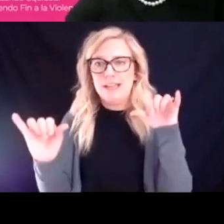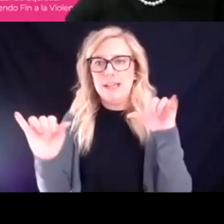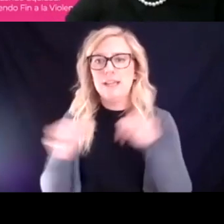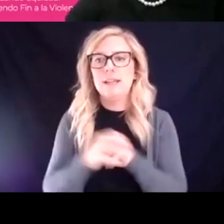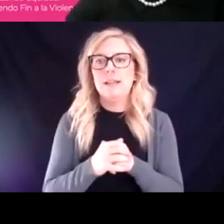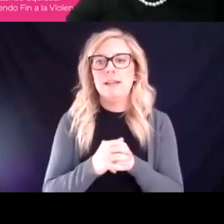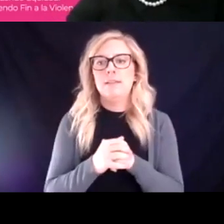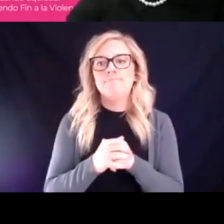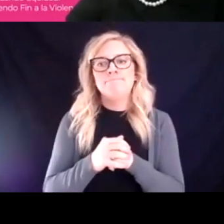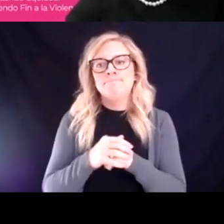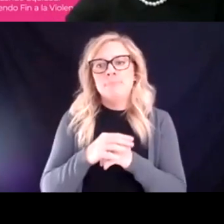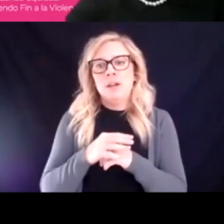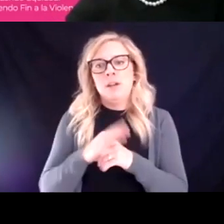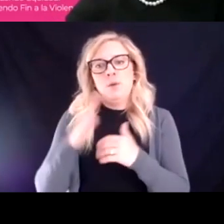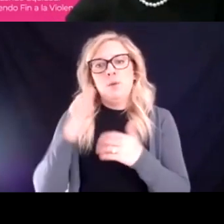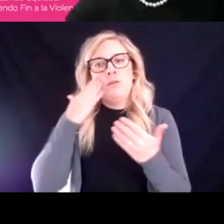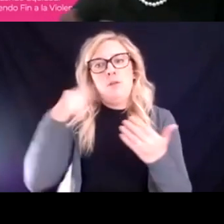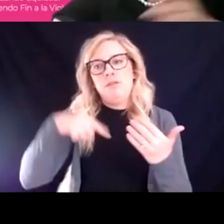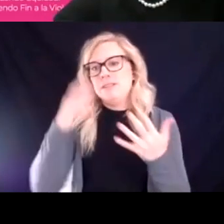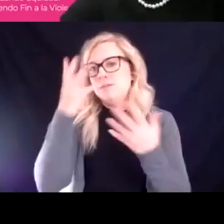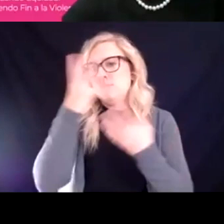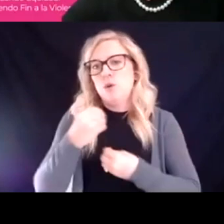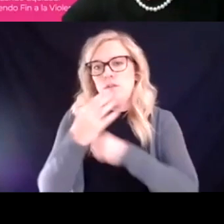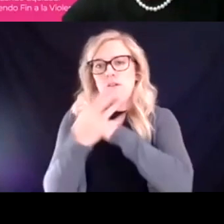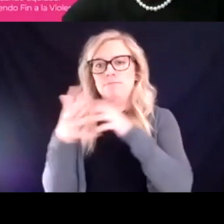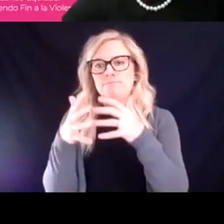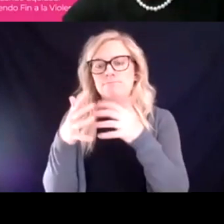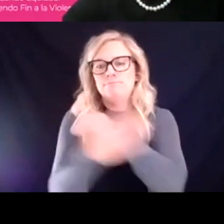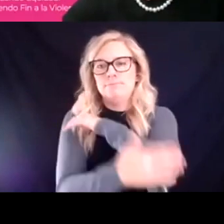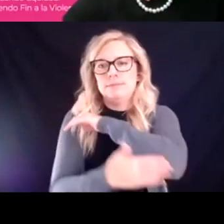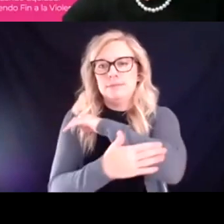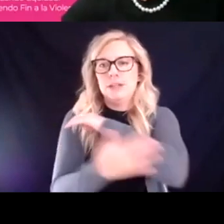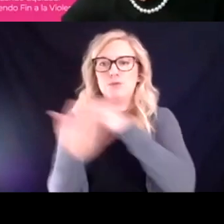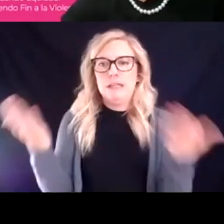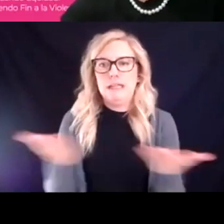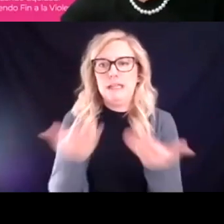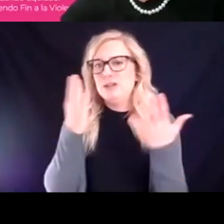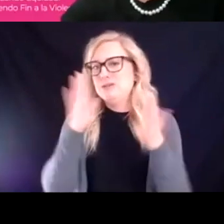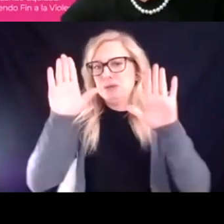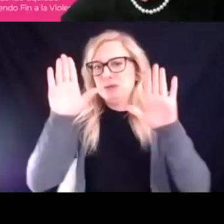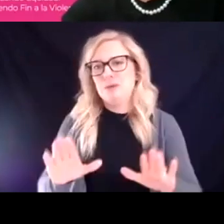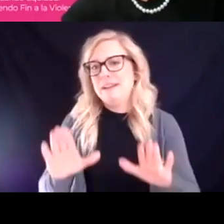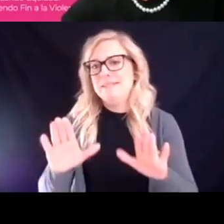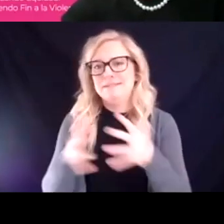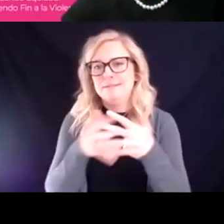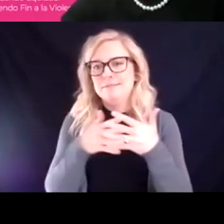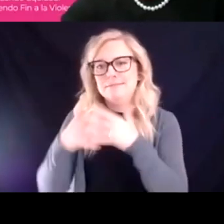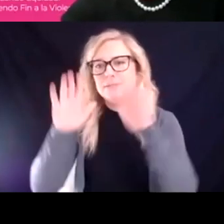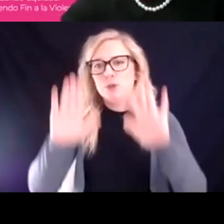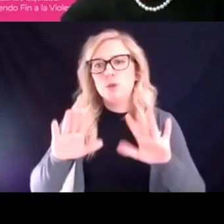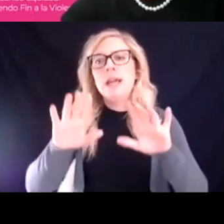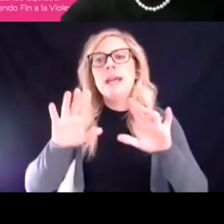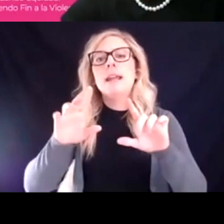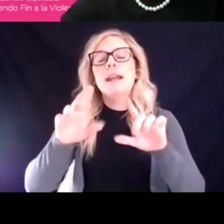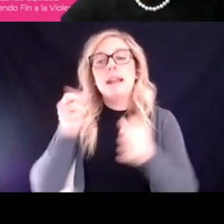We all know this is such a beautiful country. This is a great country. And of course, everybody wants to come over here. But we